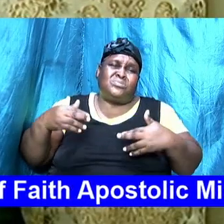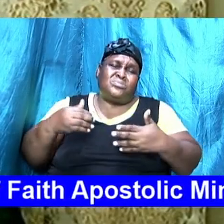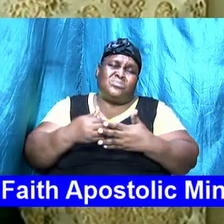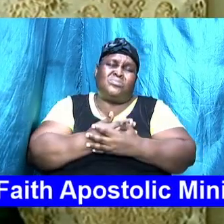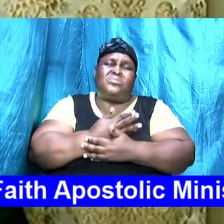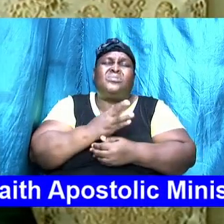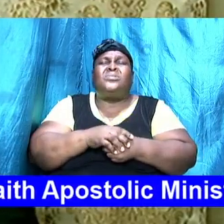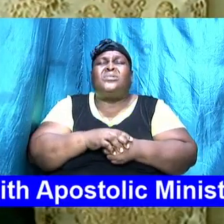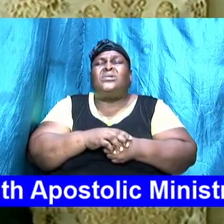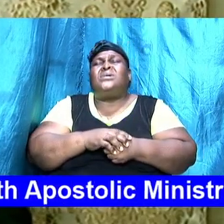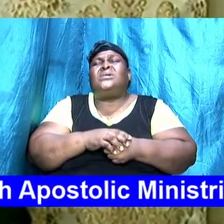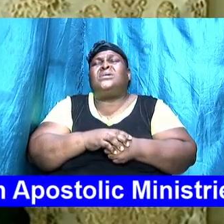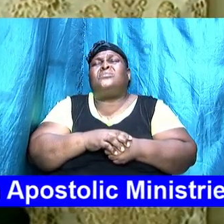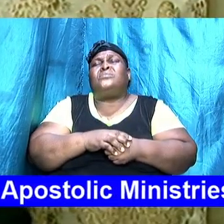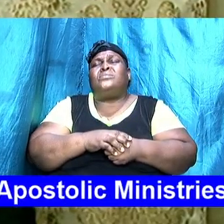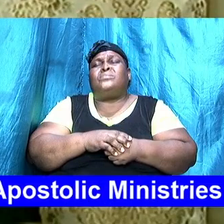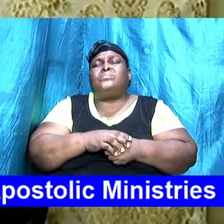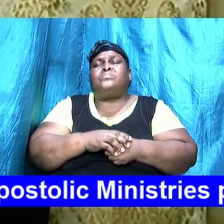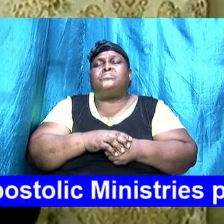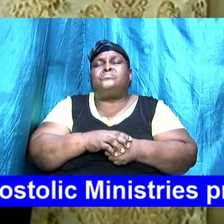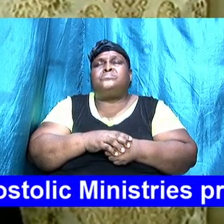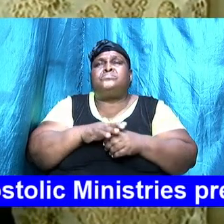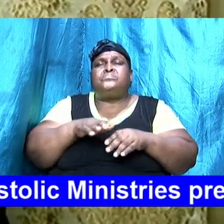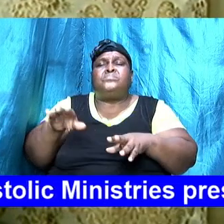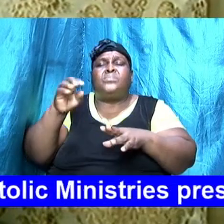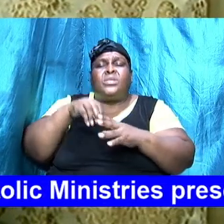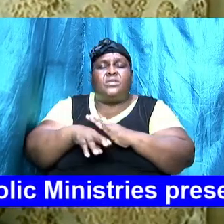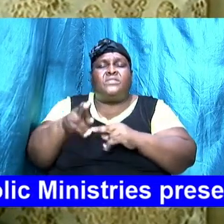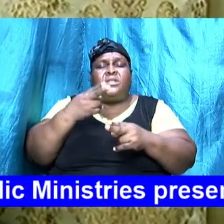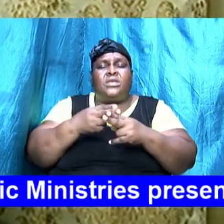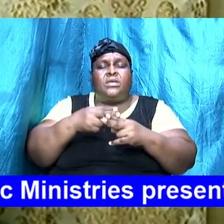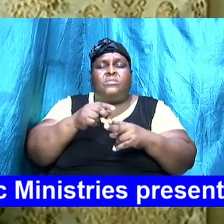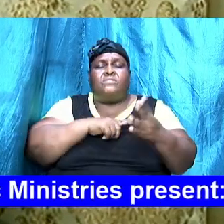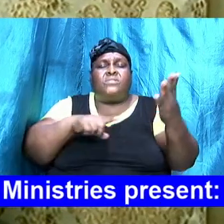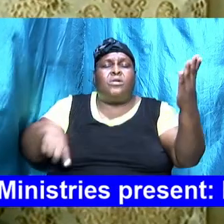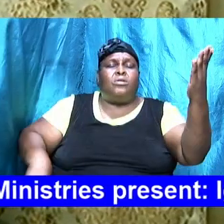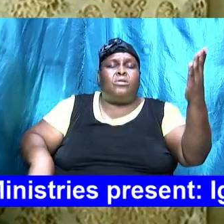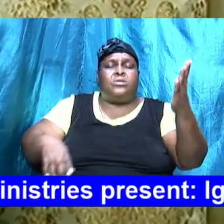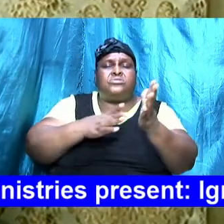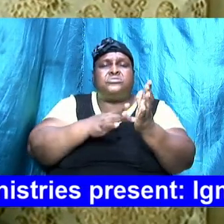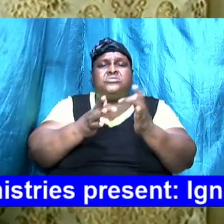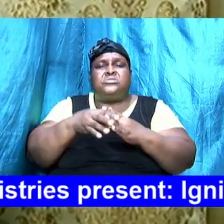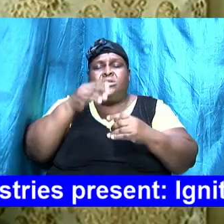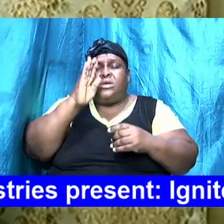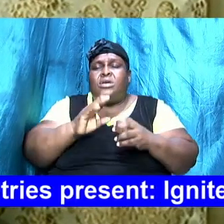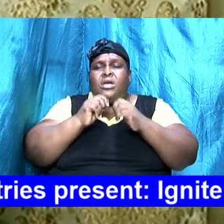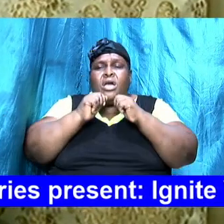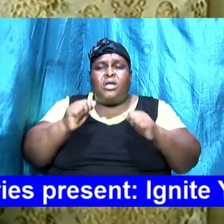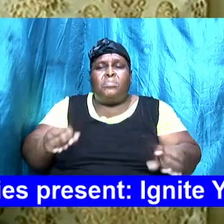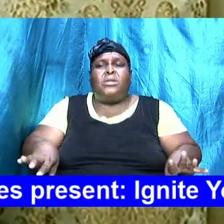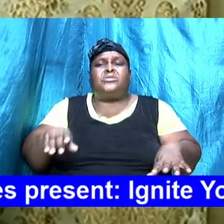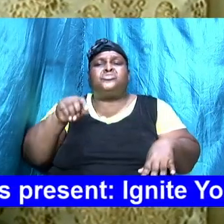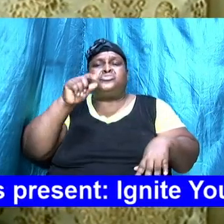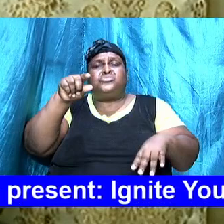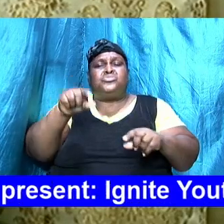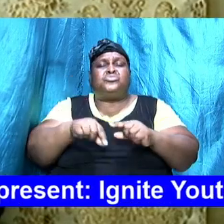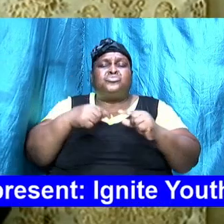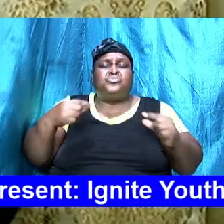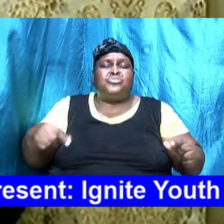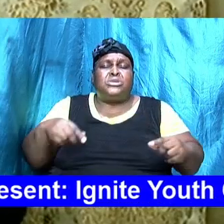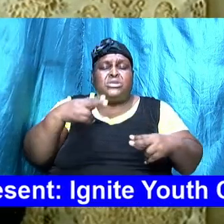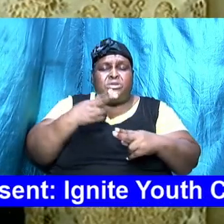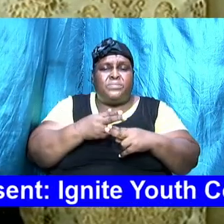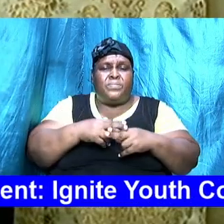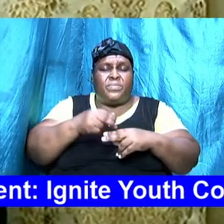and let's just throw ourselves in it in the name of the Lord Jesus. God bless you in his great name. Let us